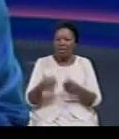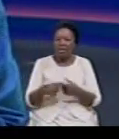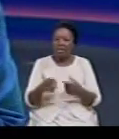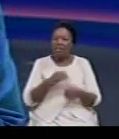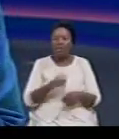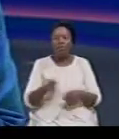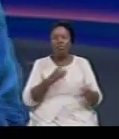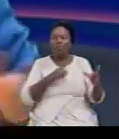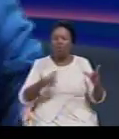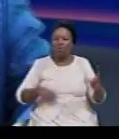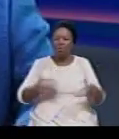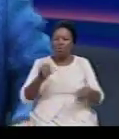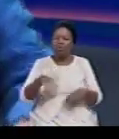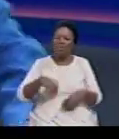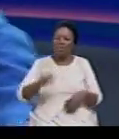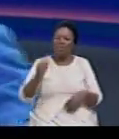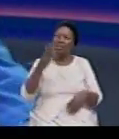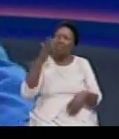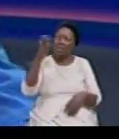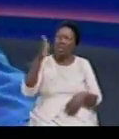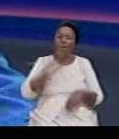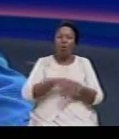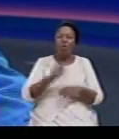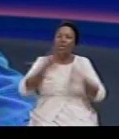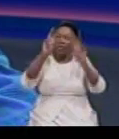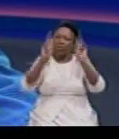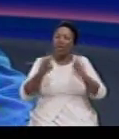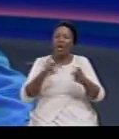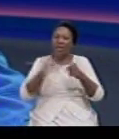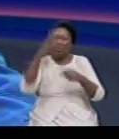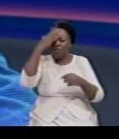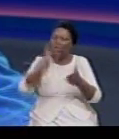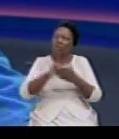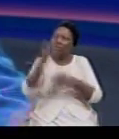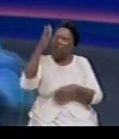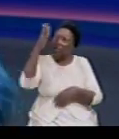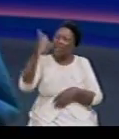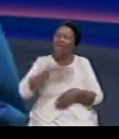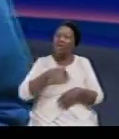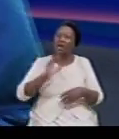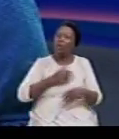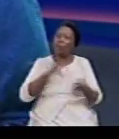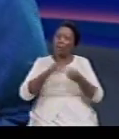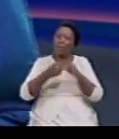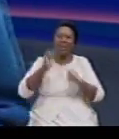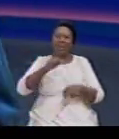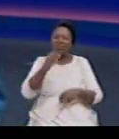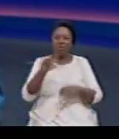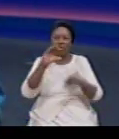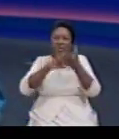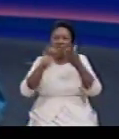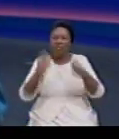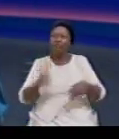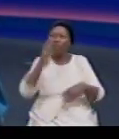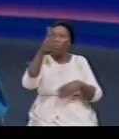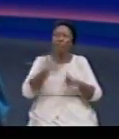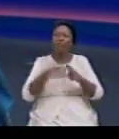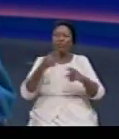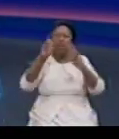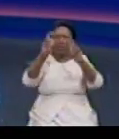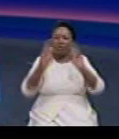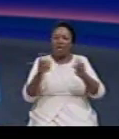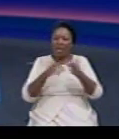the throne. God is still on the throne. Our problems will never shift God from the throne. They were at the midnight of